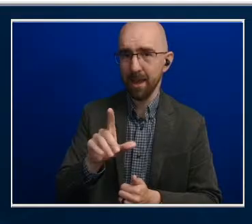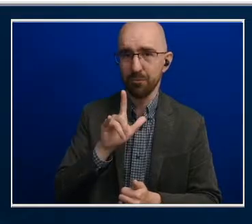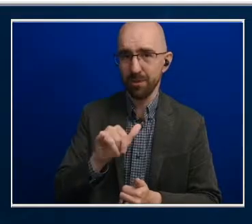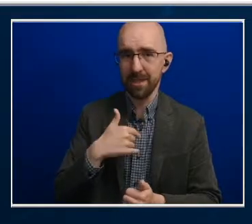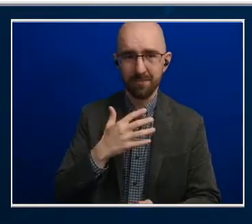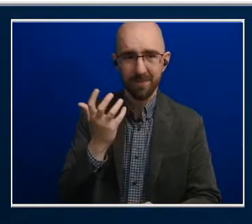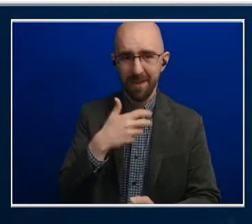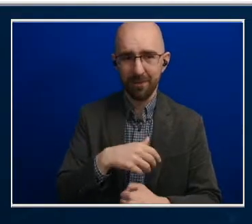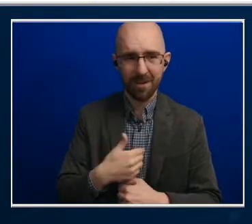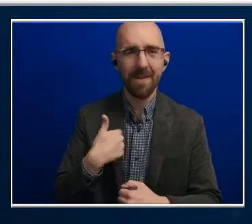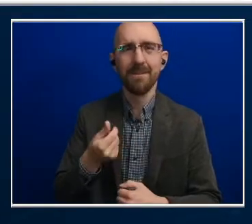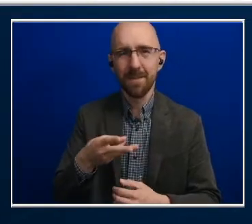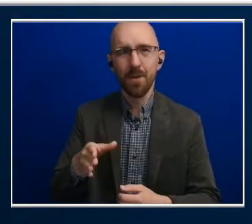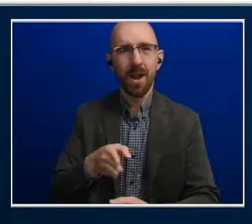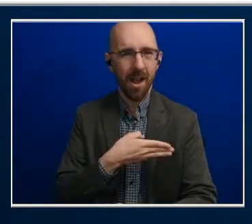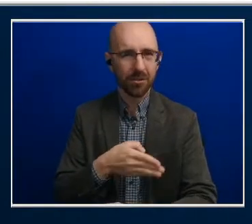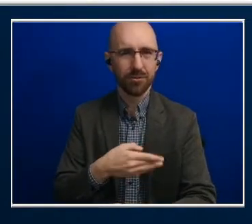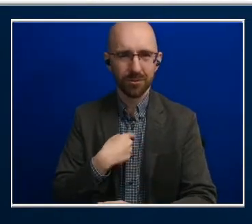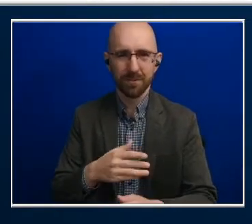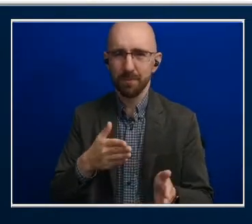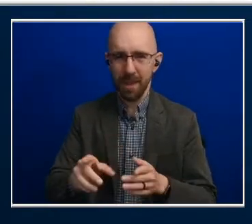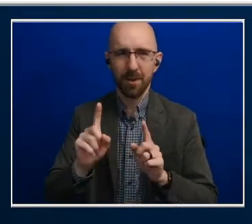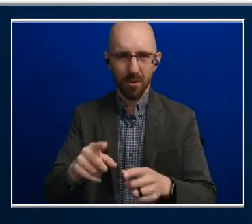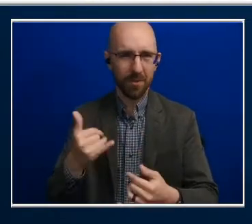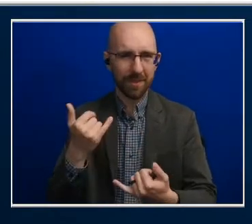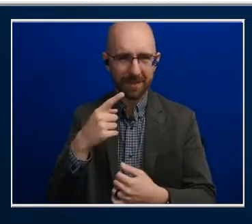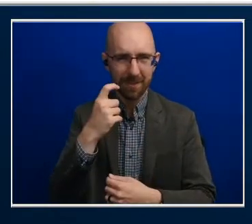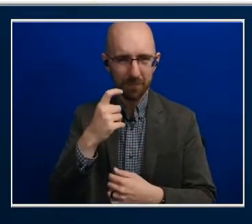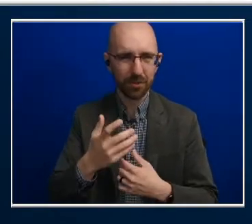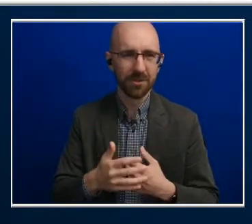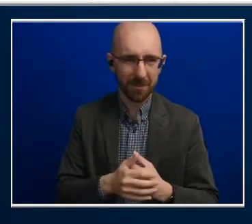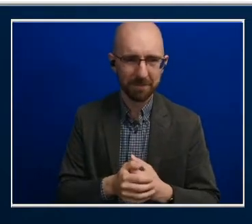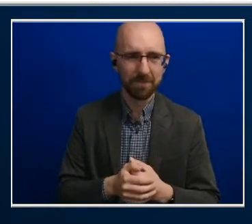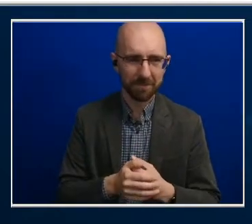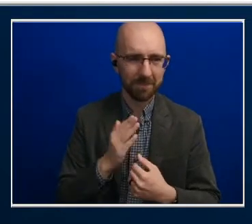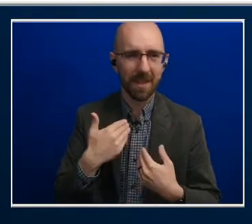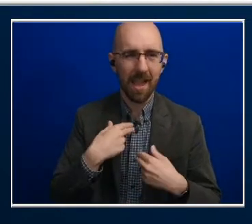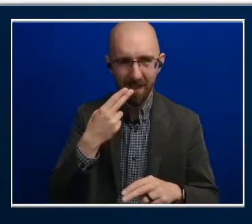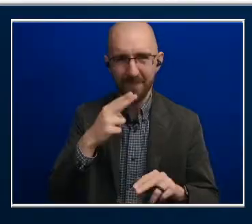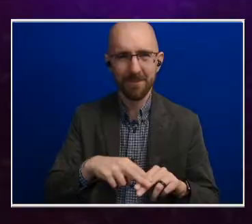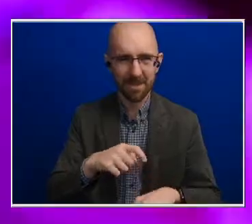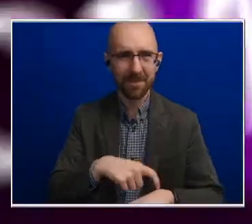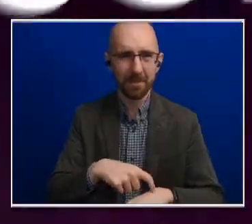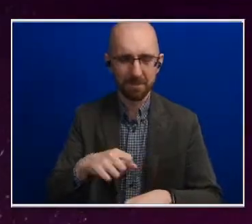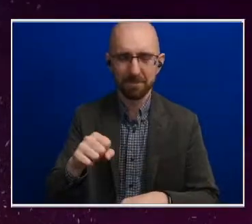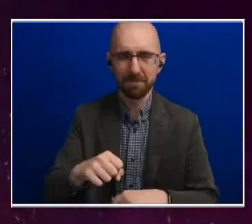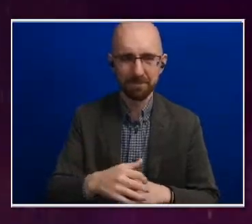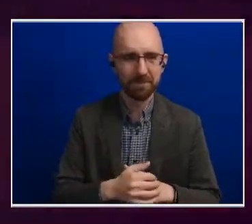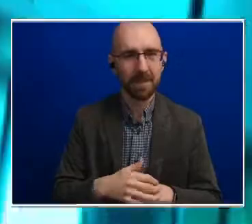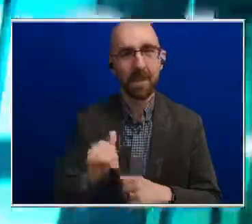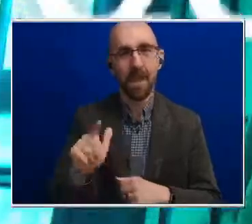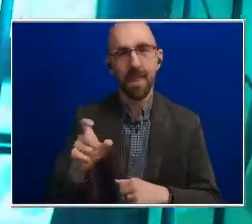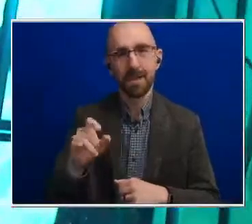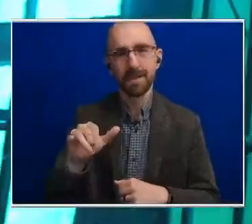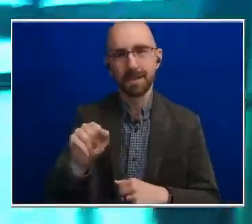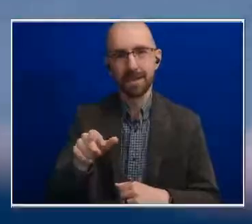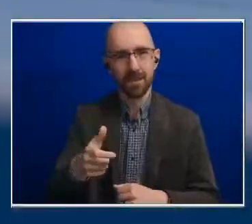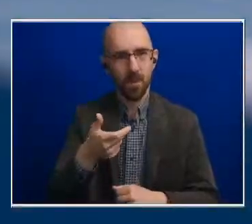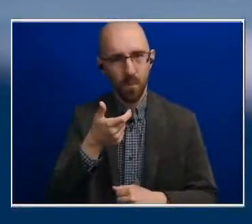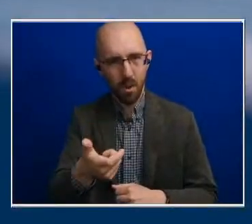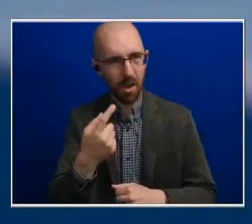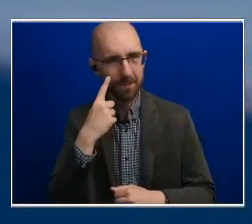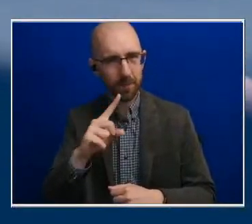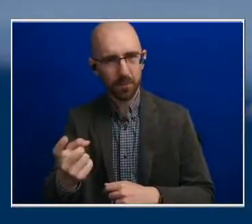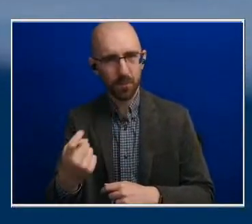concerts lined up for this summer, so you do. We're going to have some fun times, yeah. All right, Alexis Del Cid is watching for questions from our community.